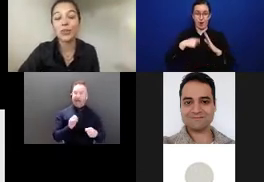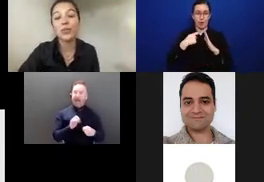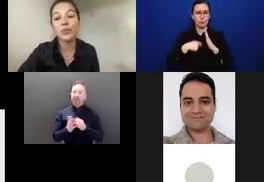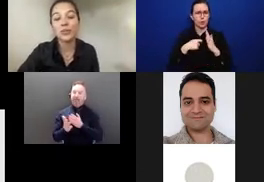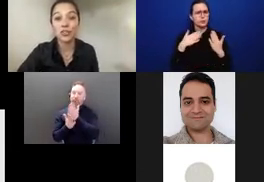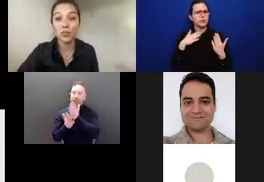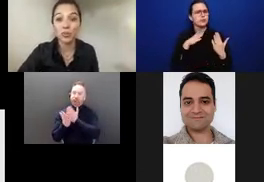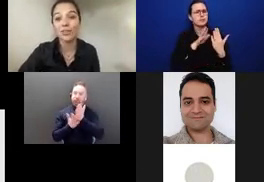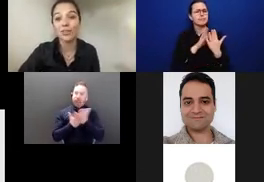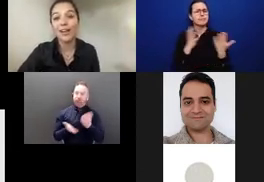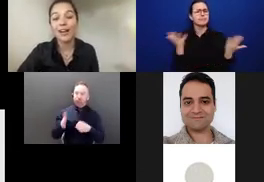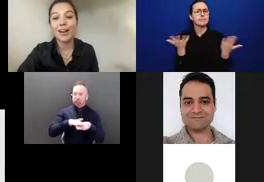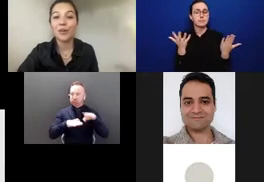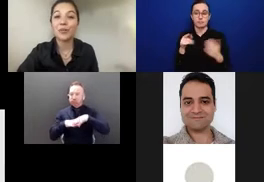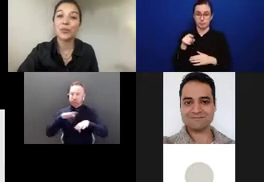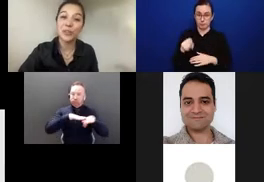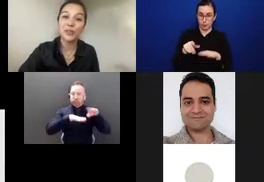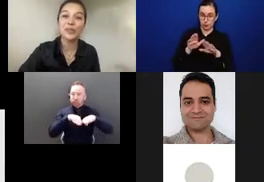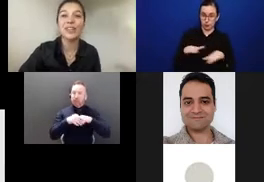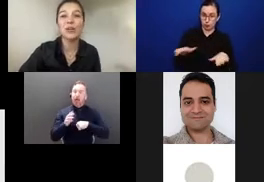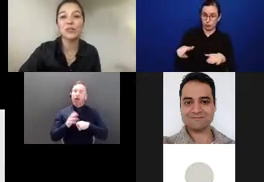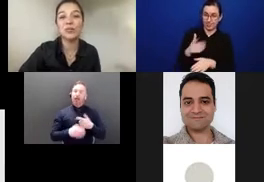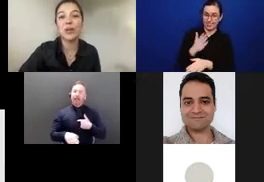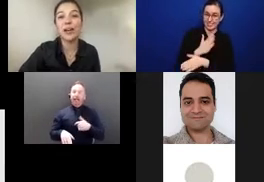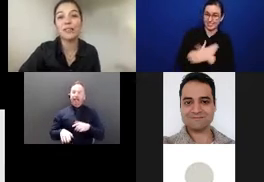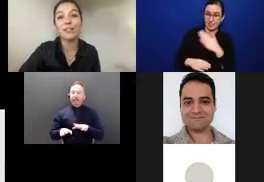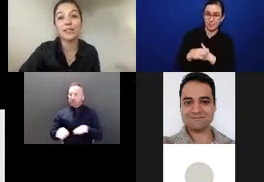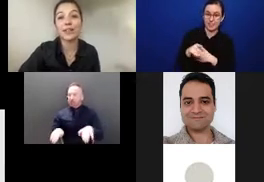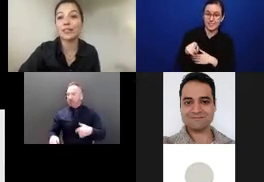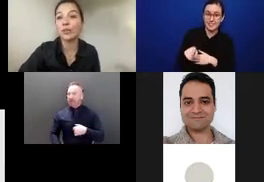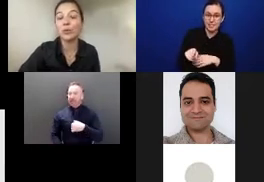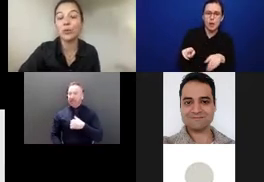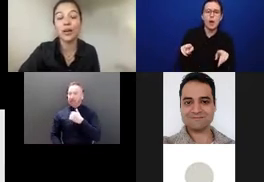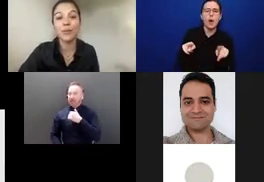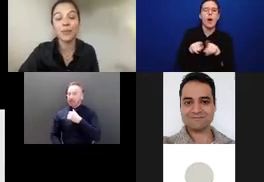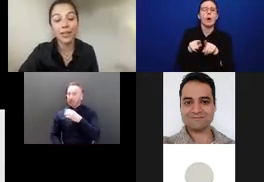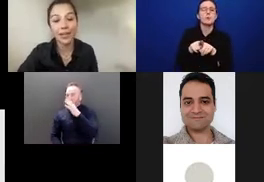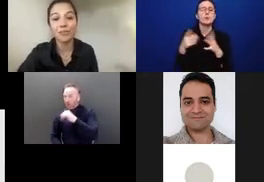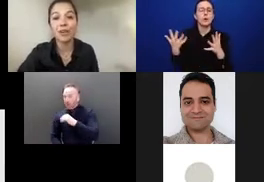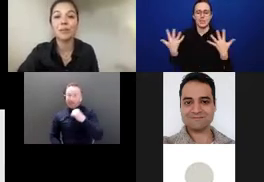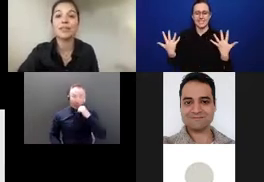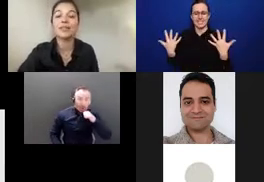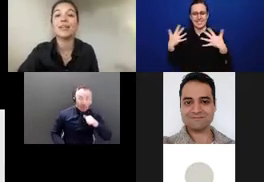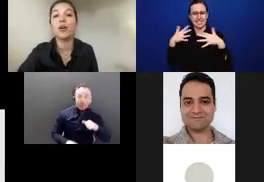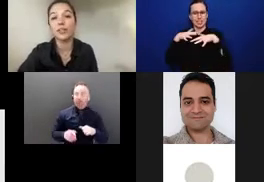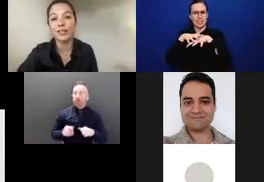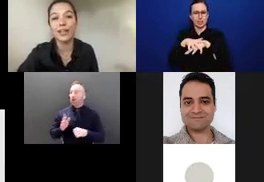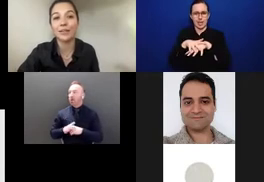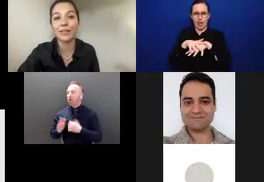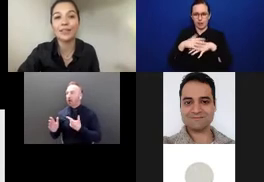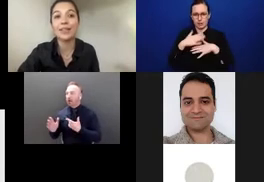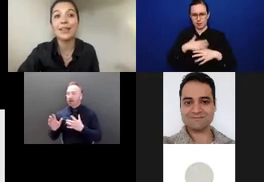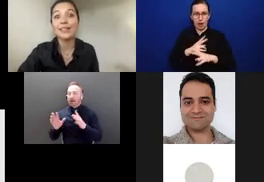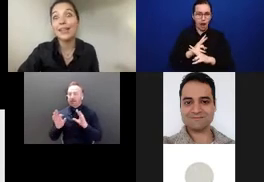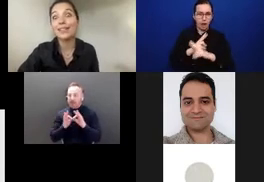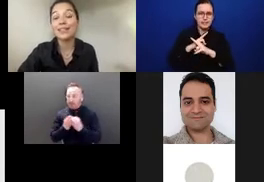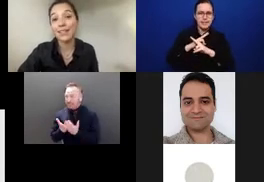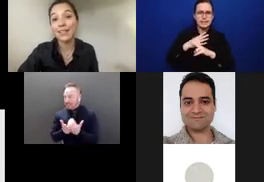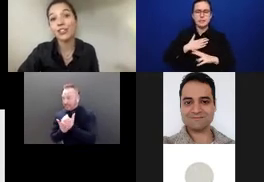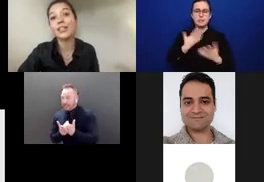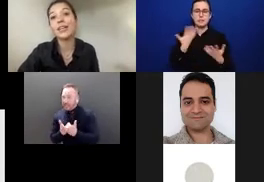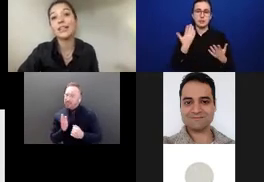So we know that children are also girls. They also have intersecting low income families and other areas that